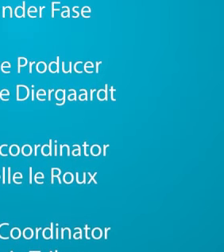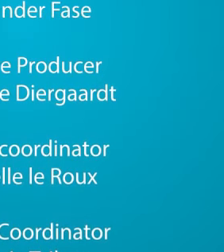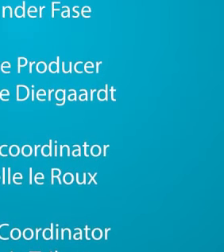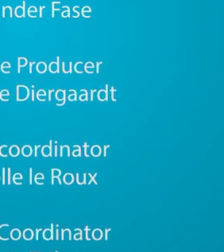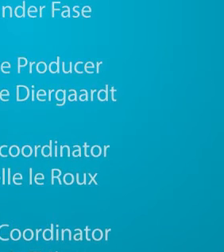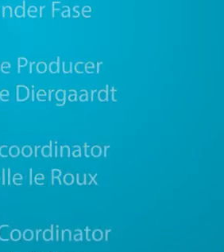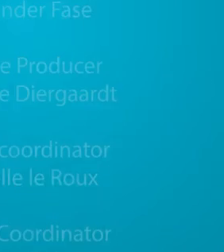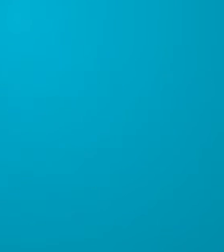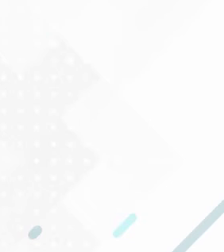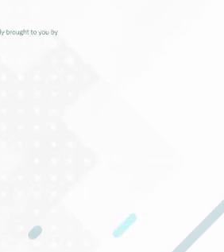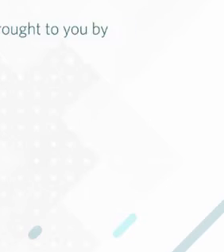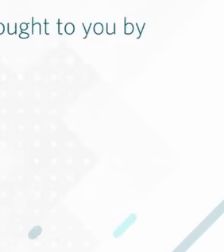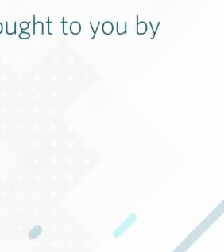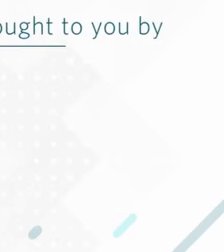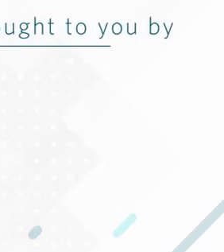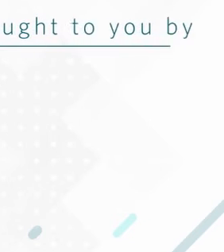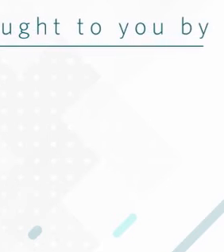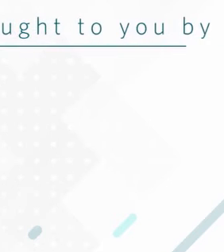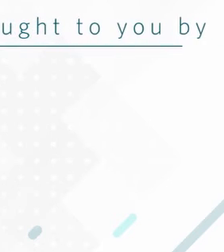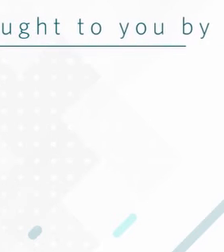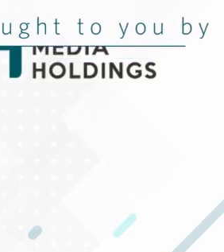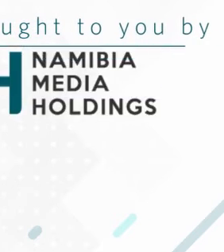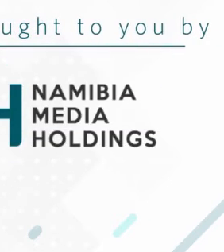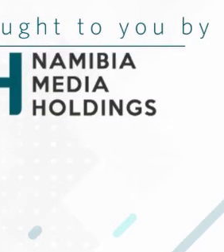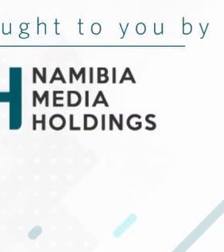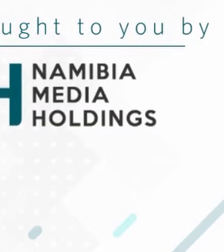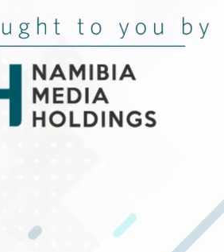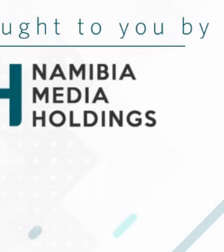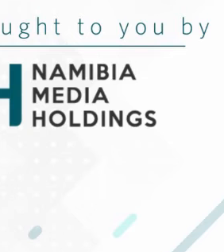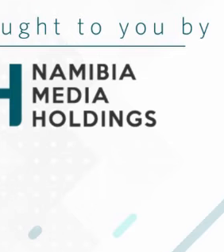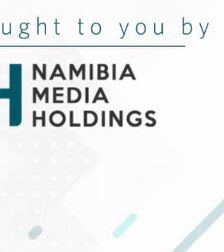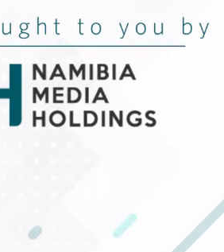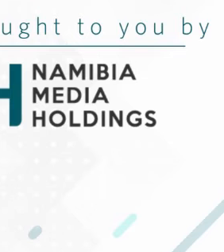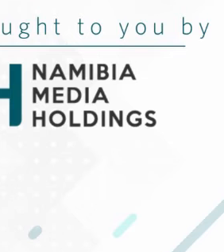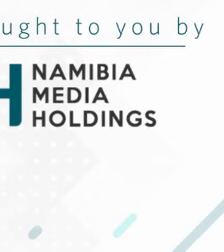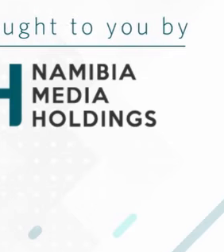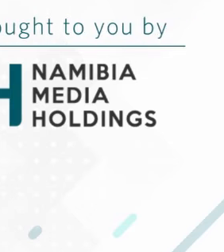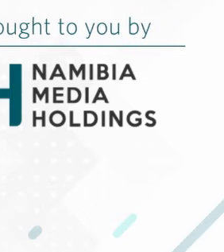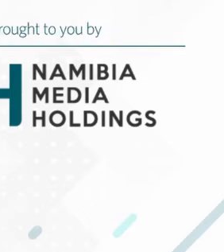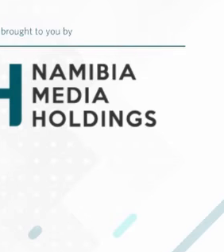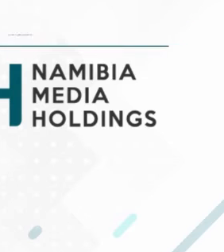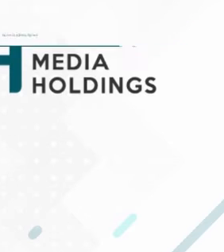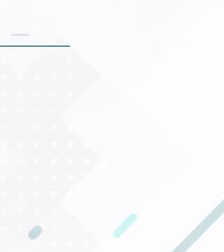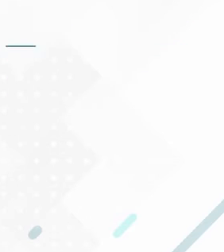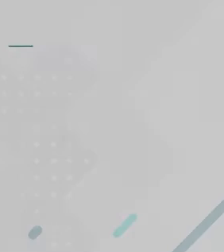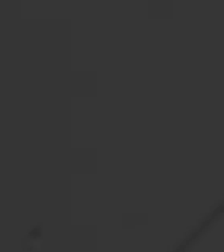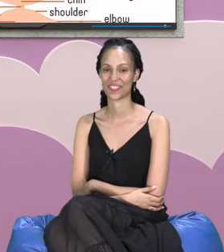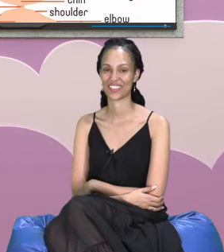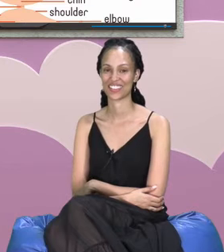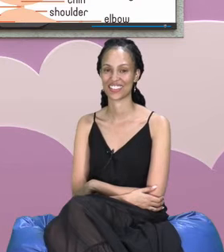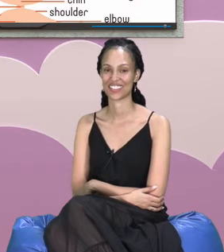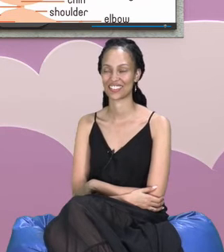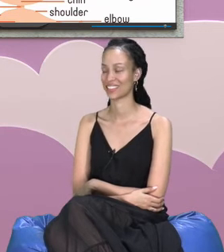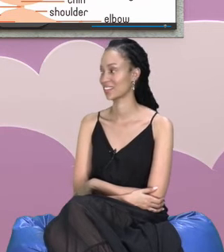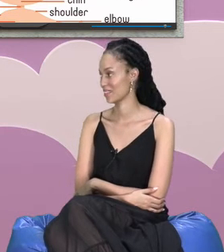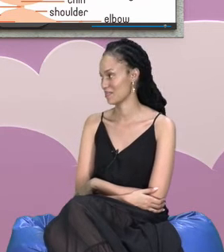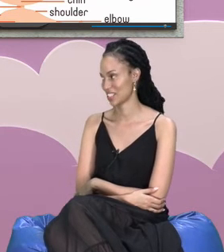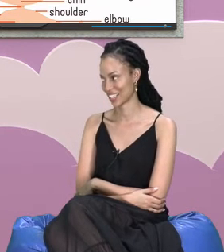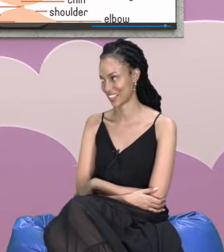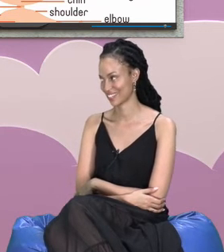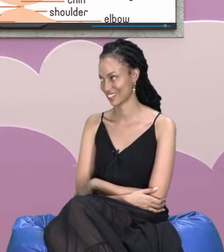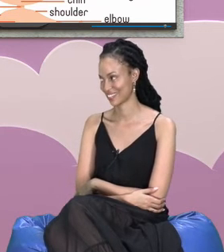breath. I'm out of breath too. I had so much fun learning about our bodies and body